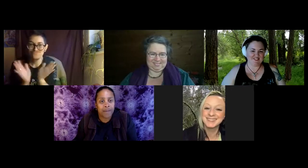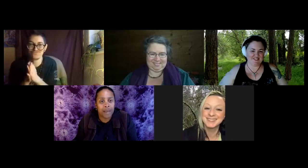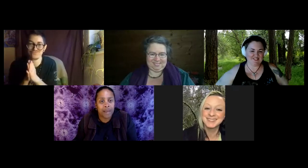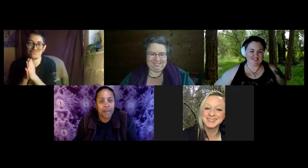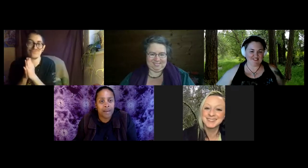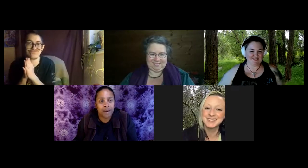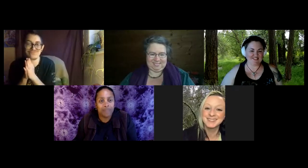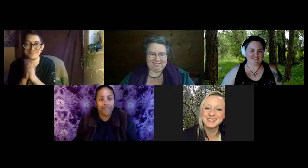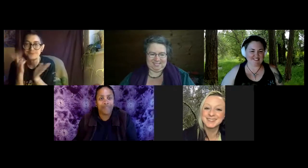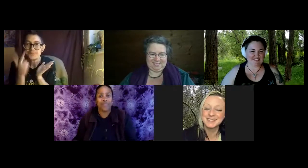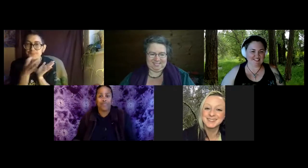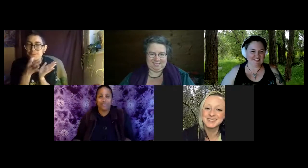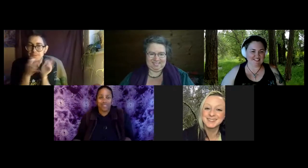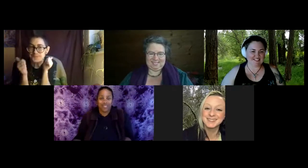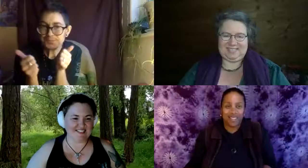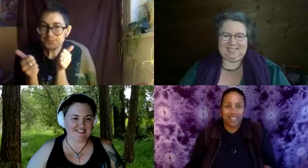magical weekend.